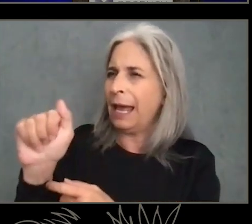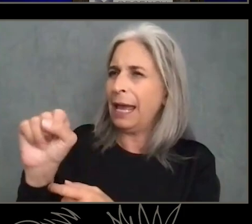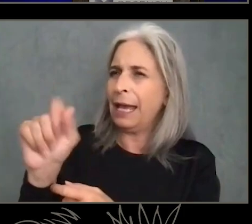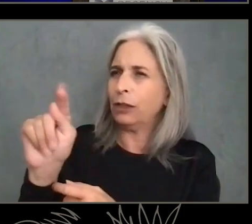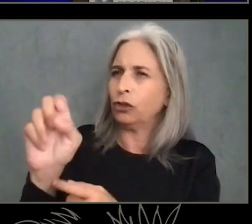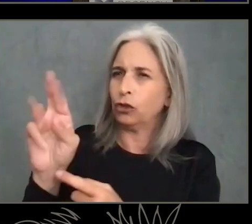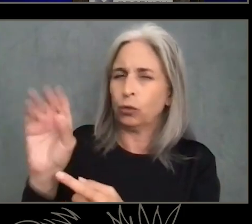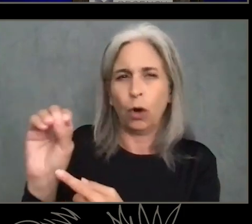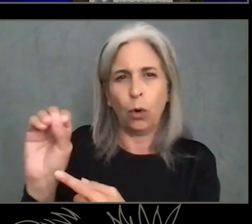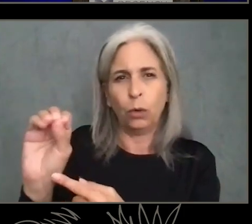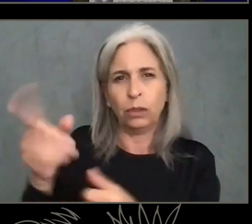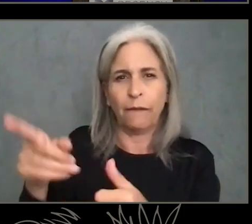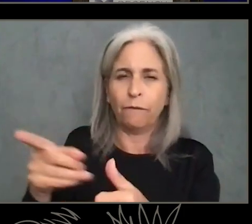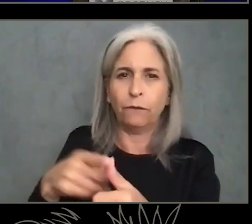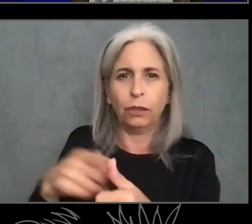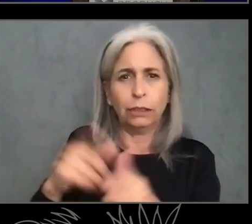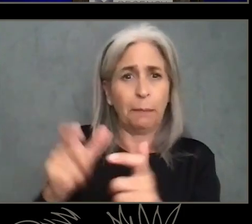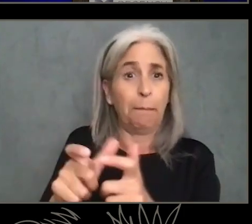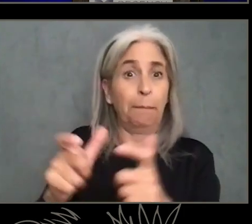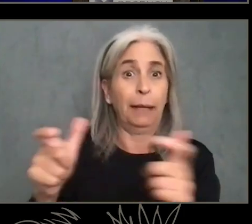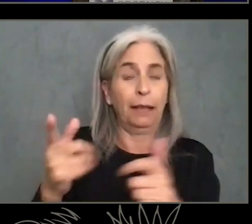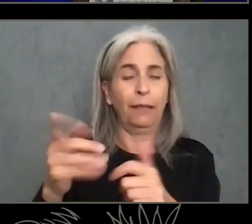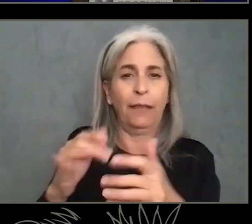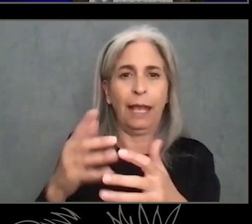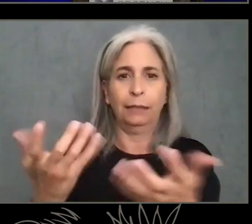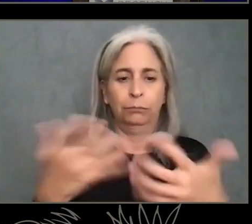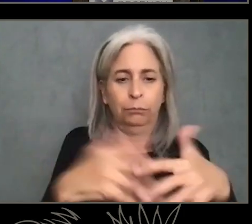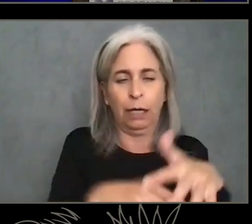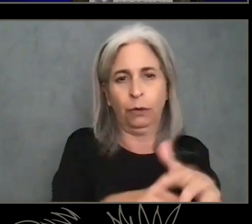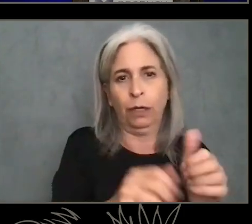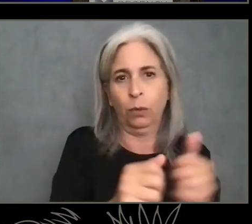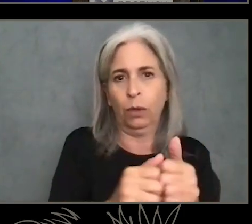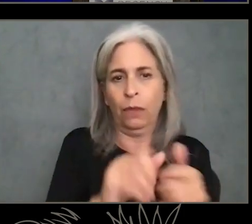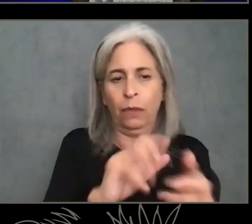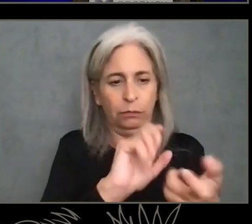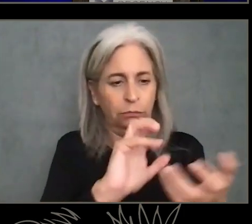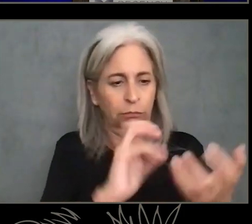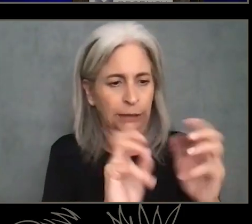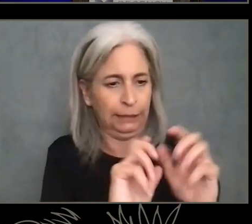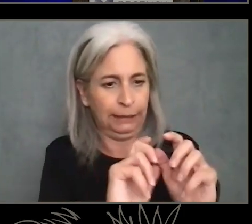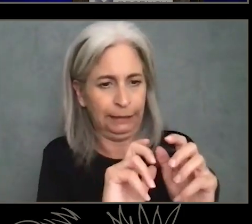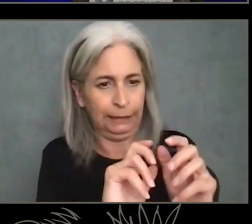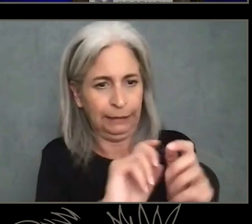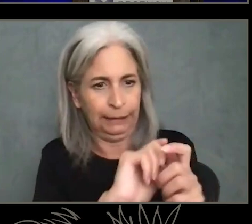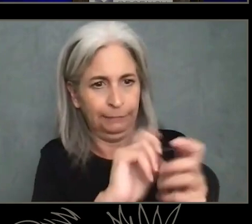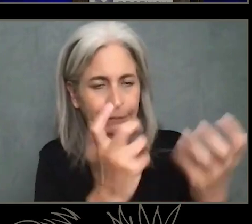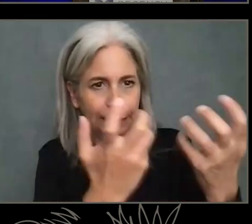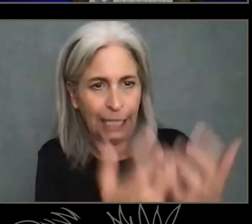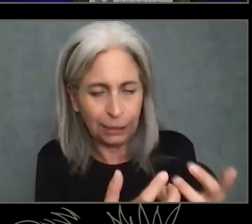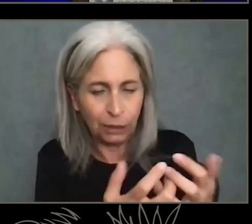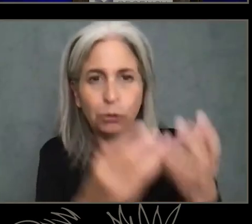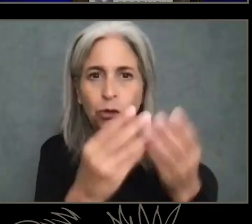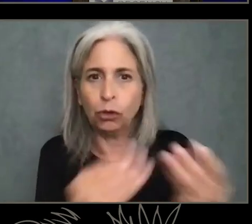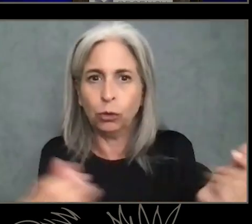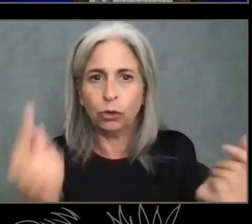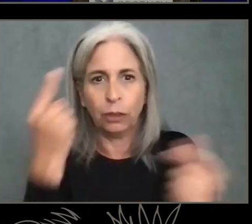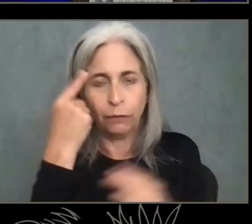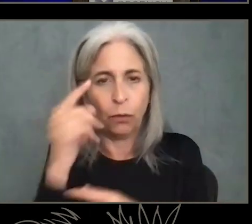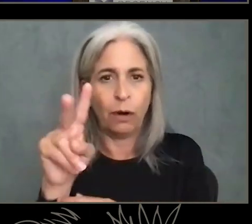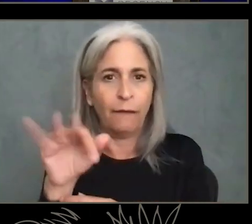of probably the first major ones that kind of migrated to like their custom solution to